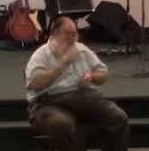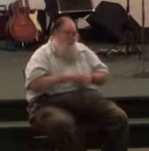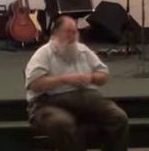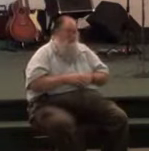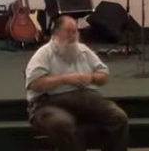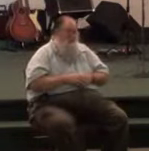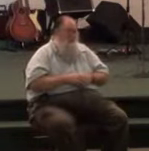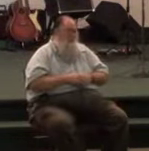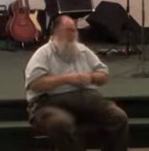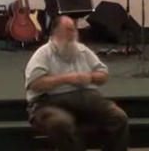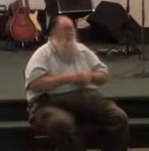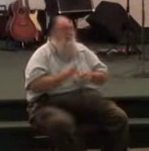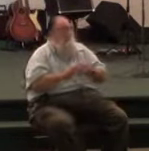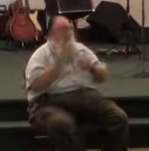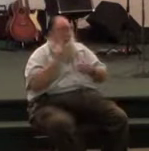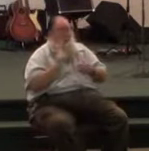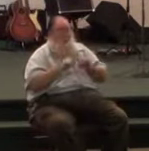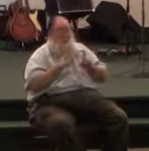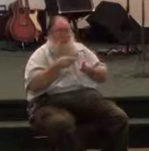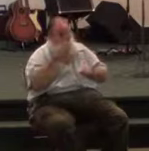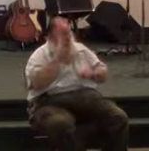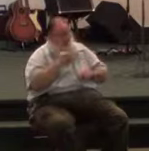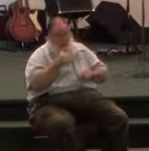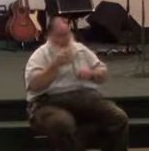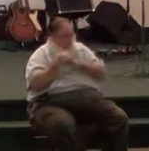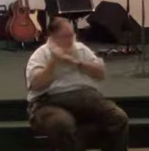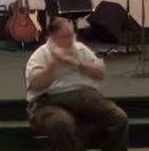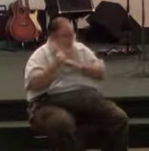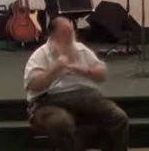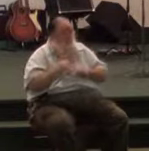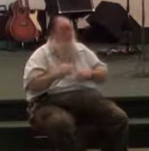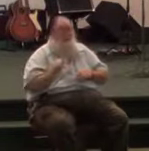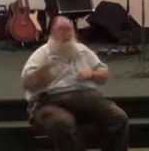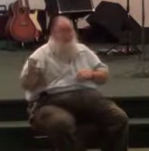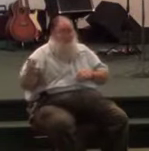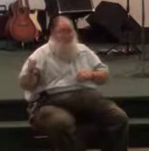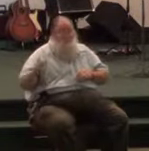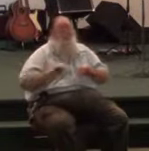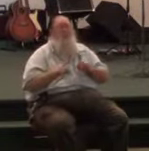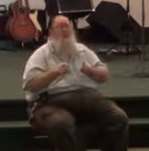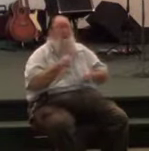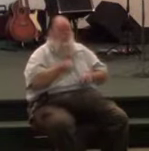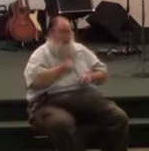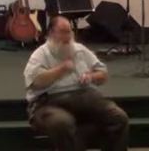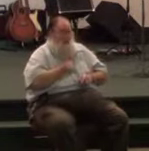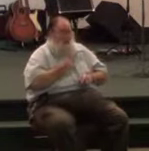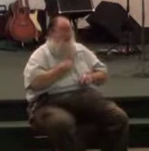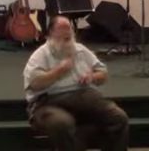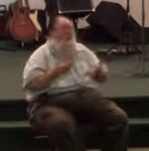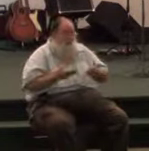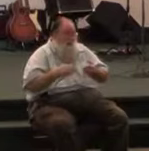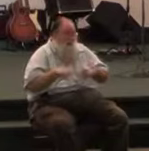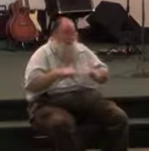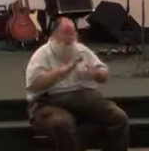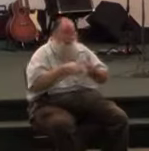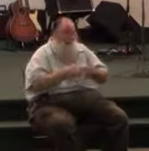them. He called me to be who I am. And I'm right here doing all I